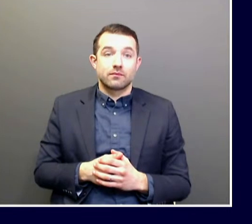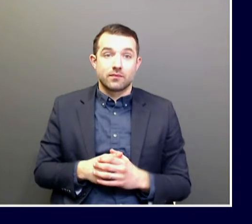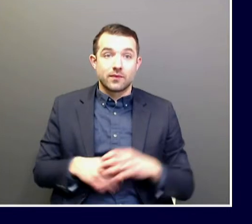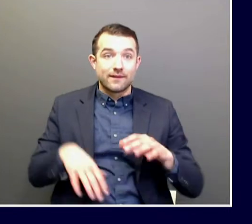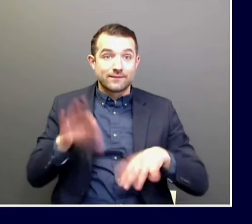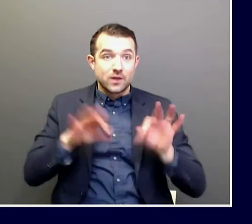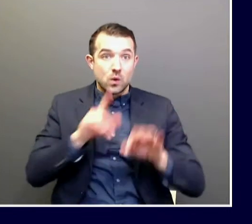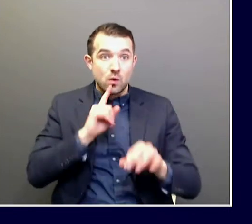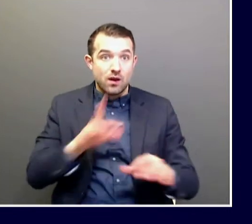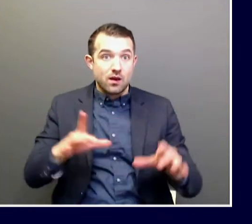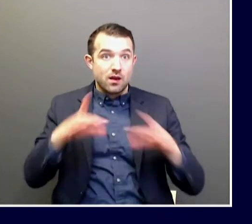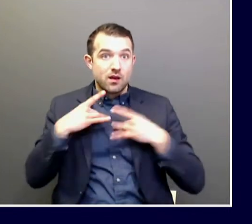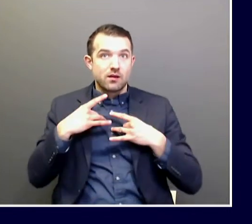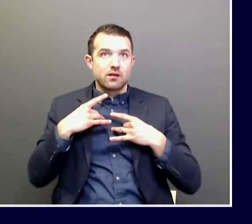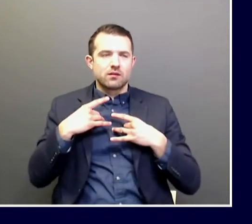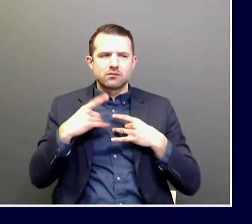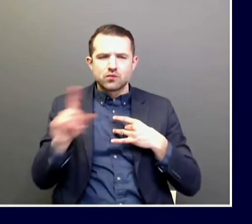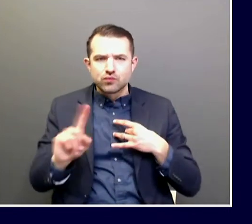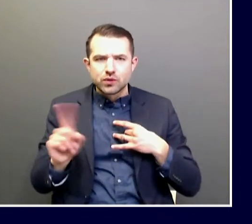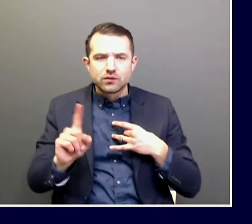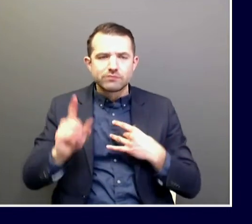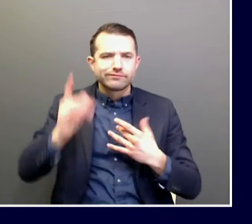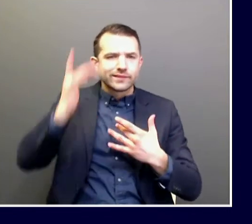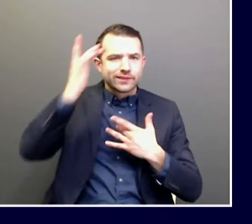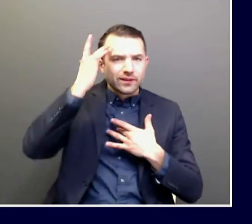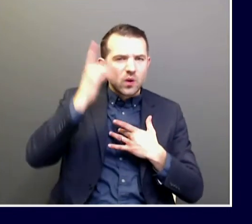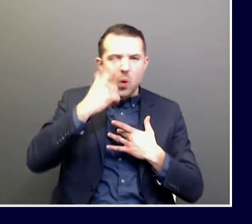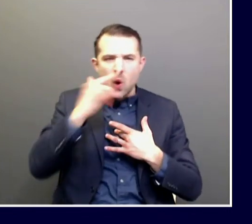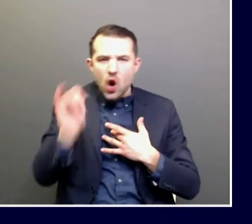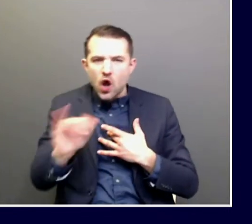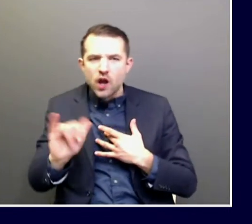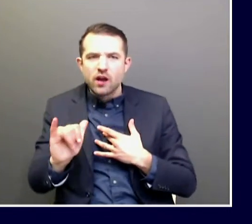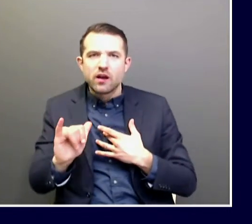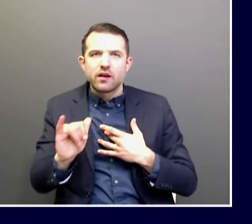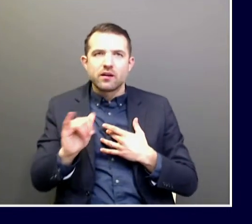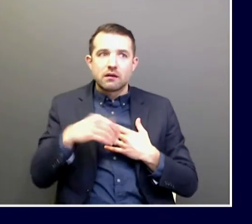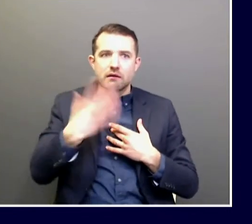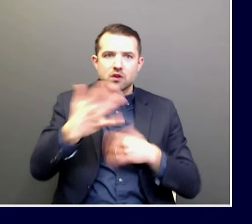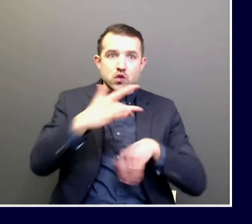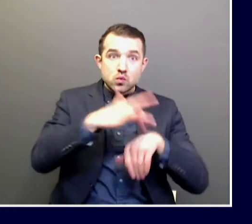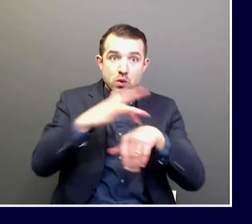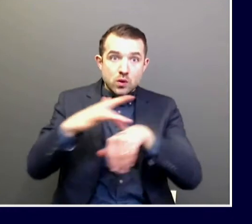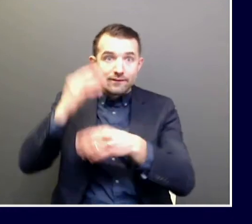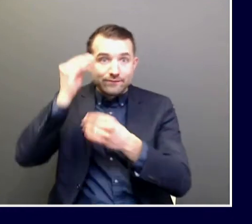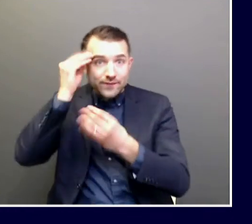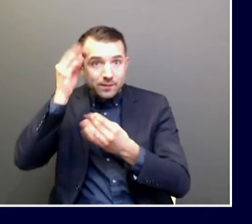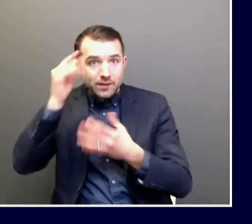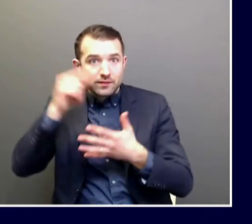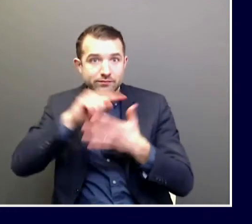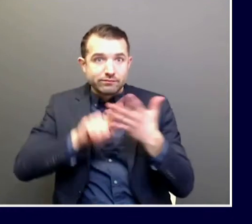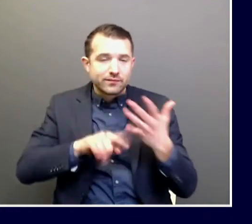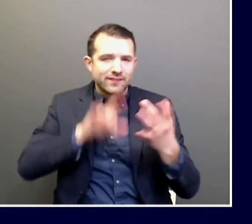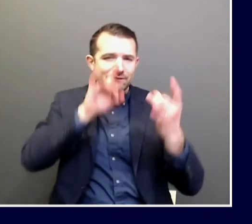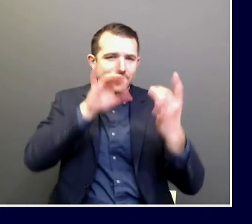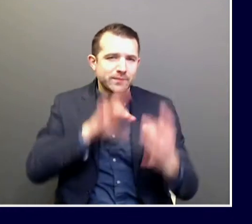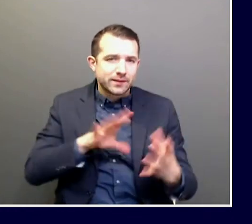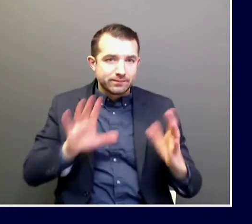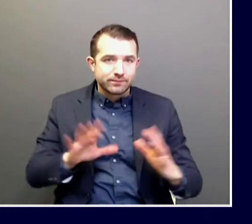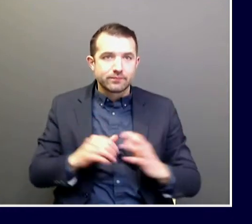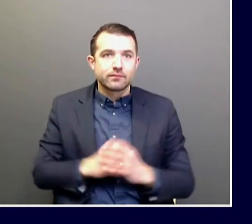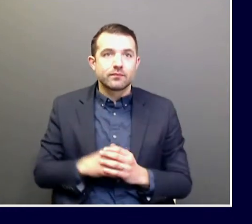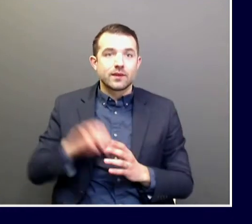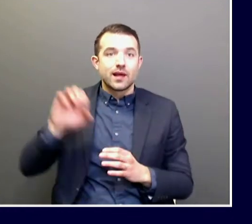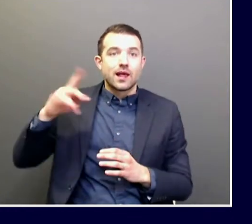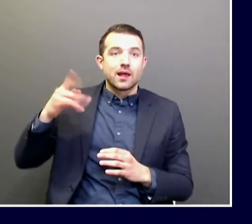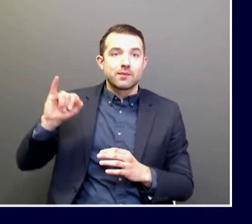what symptoms. Now, this same information is shared among epidemiologists within the Maine CDC